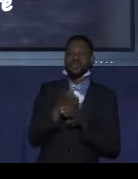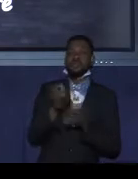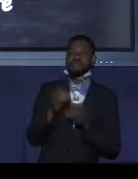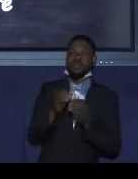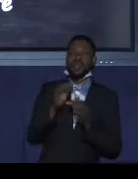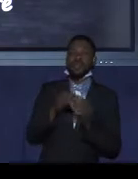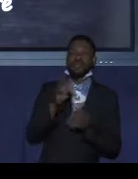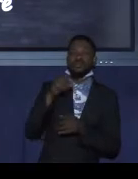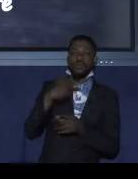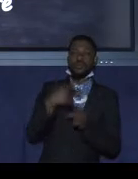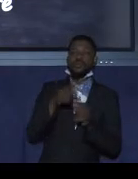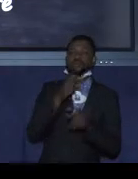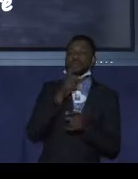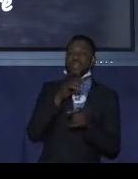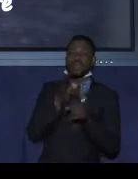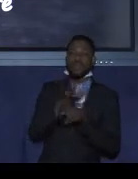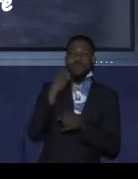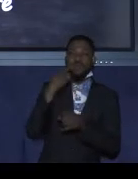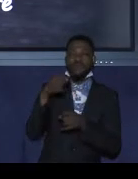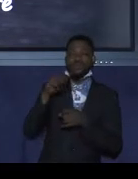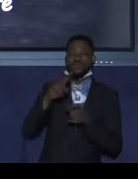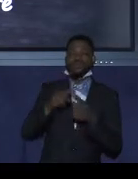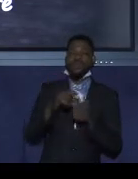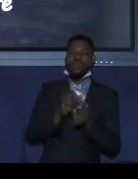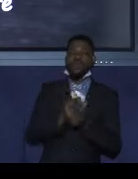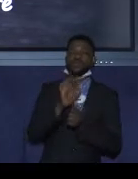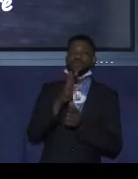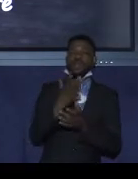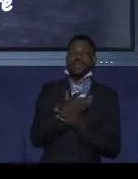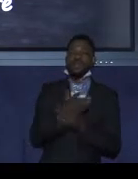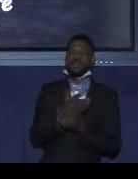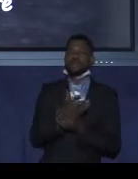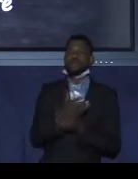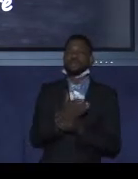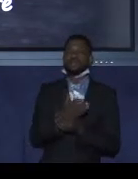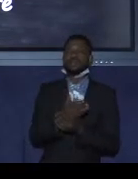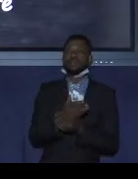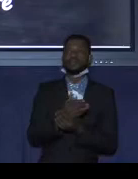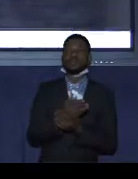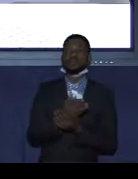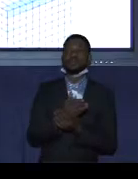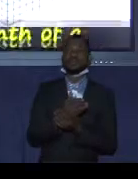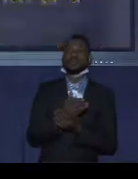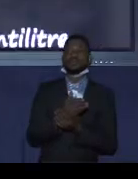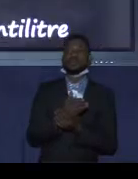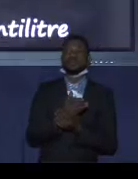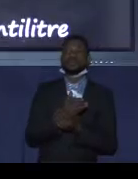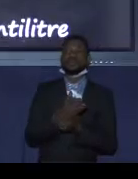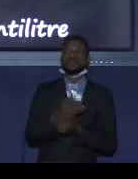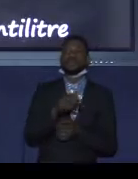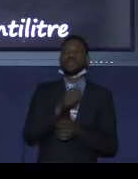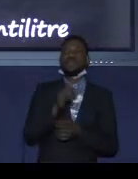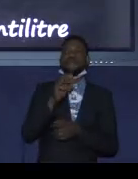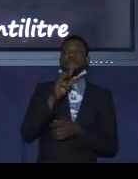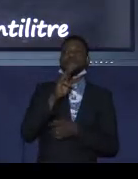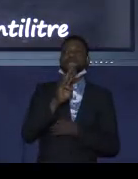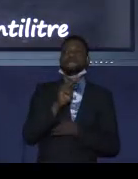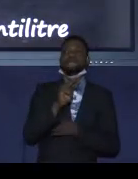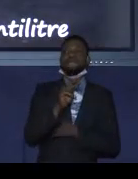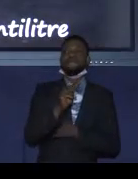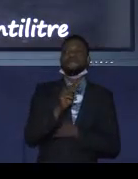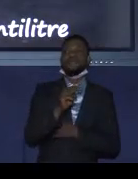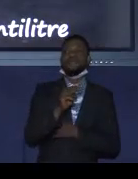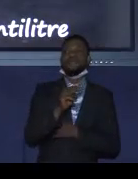get more than drops, but it's not going to be enough for you to wash your hands. All right, that's 1 centiliter. But let's compare the milliliter